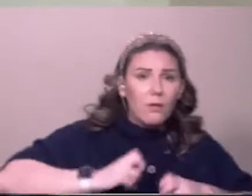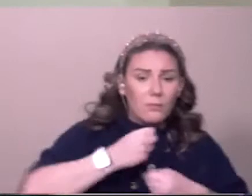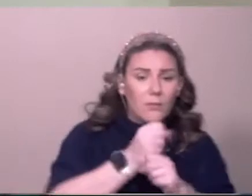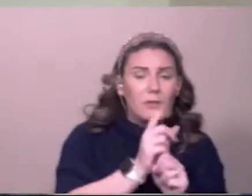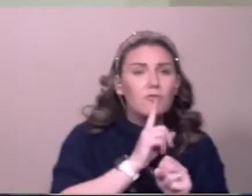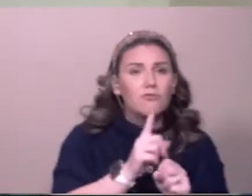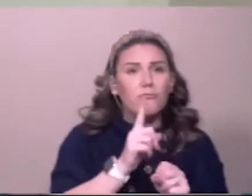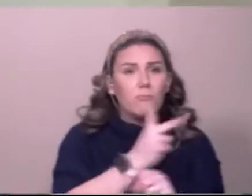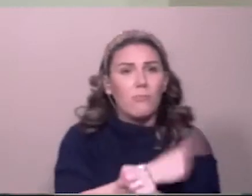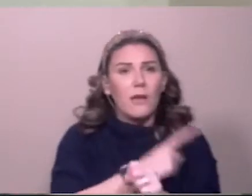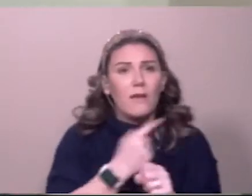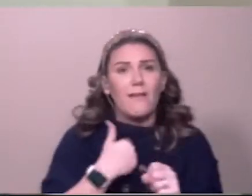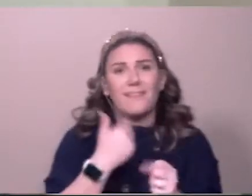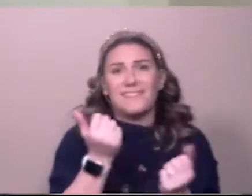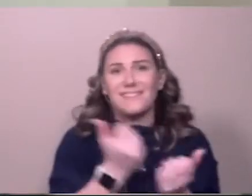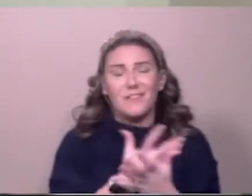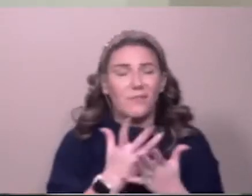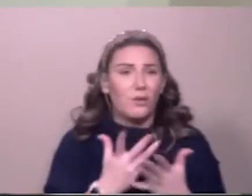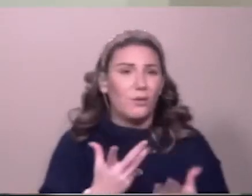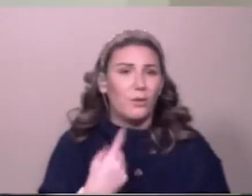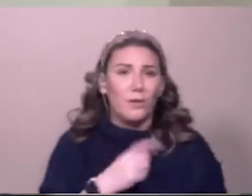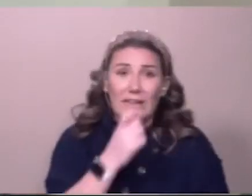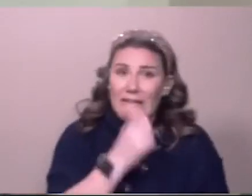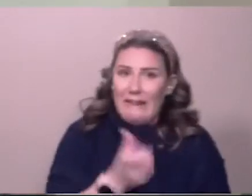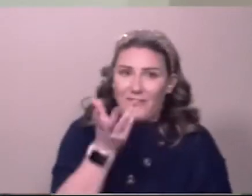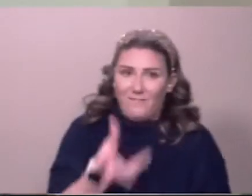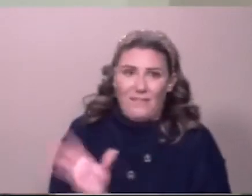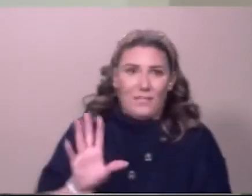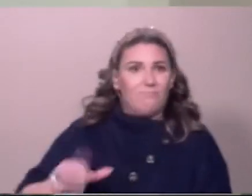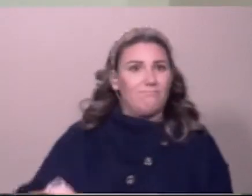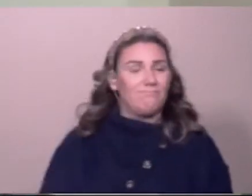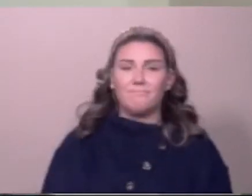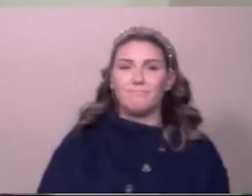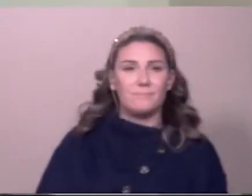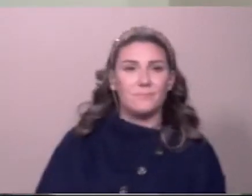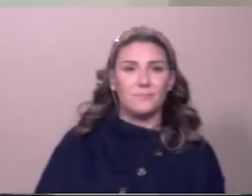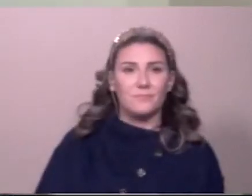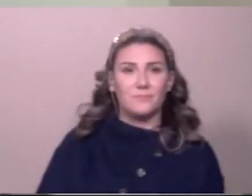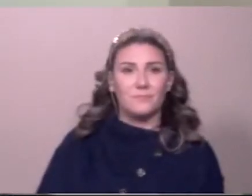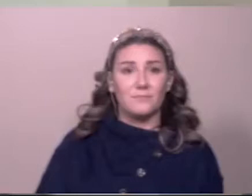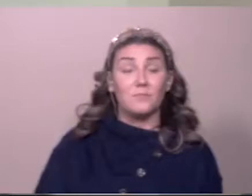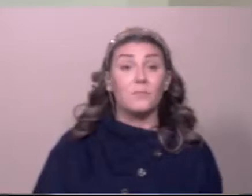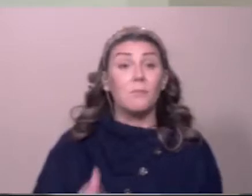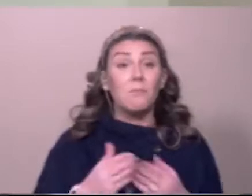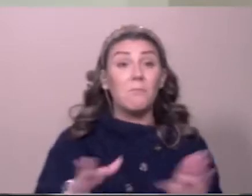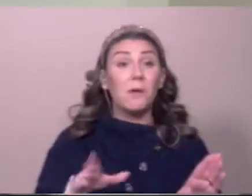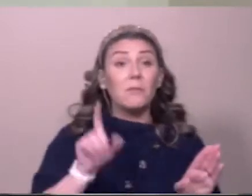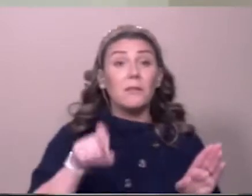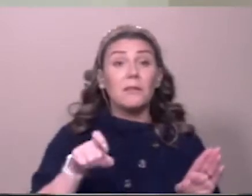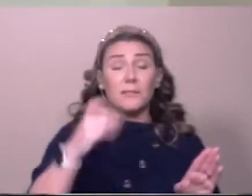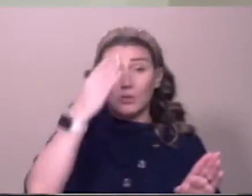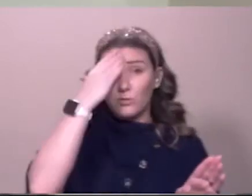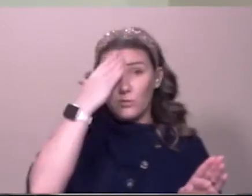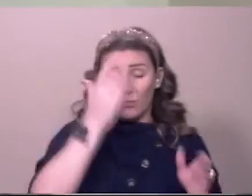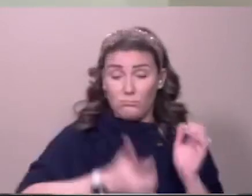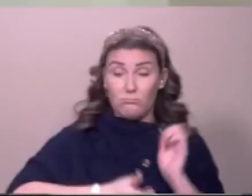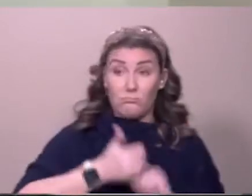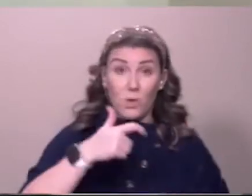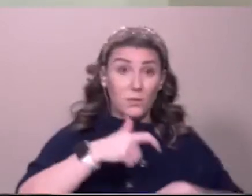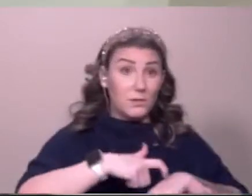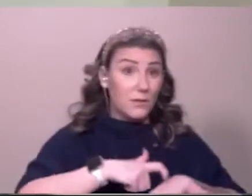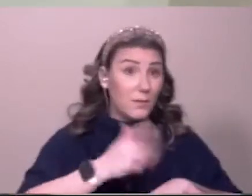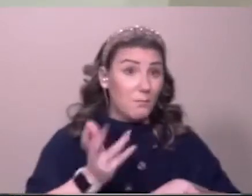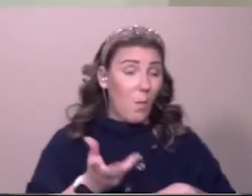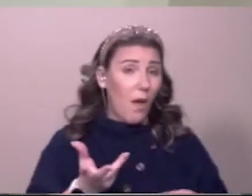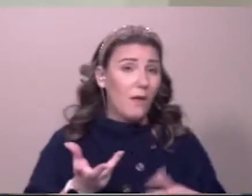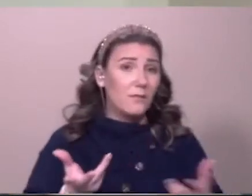they need. So we're not out of this. I think the public needs to know that, most of the time, it